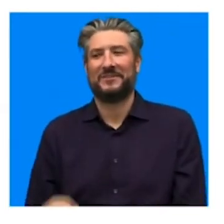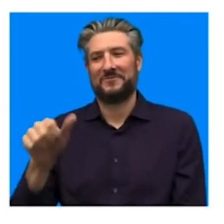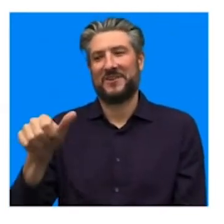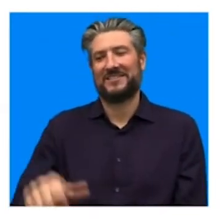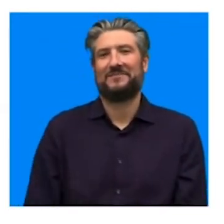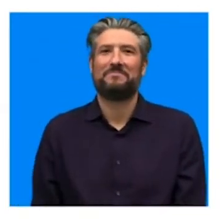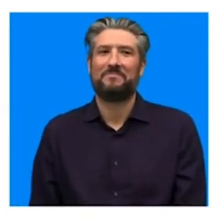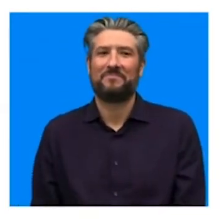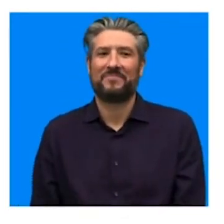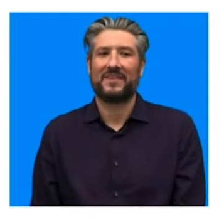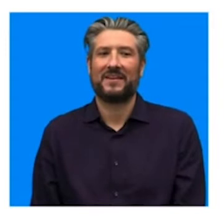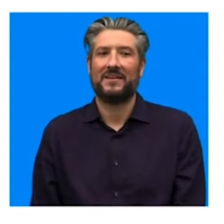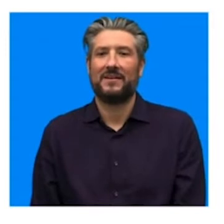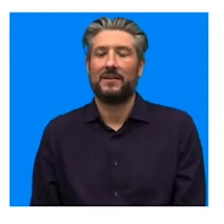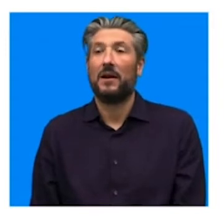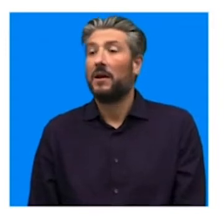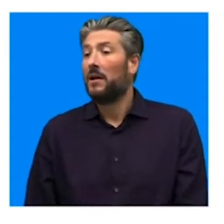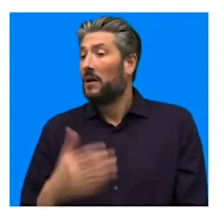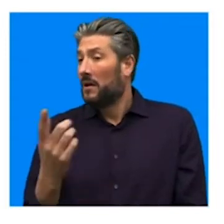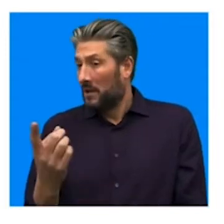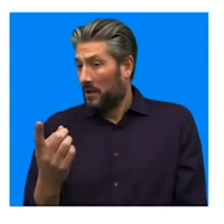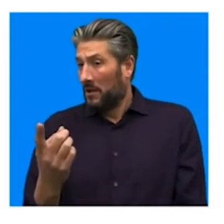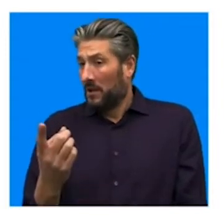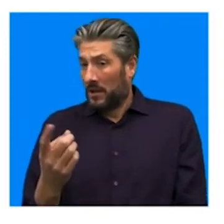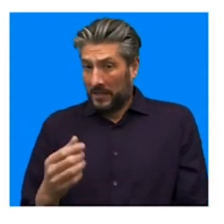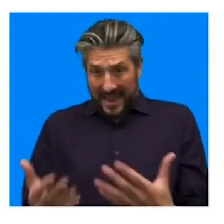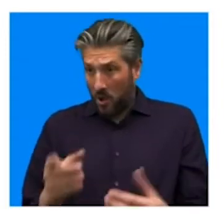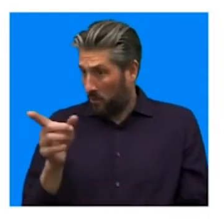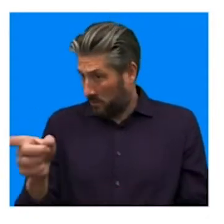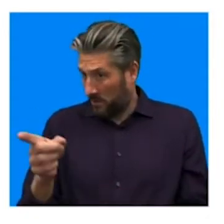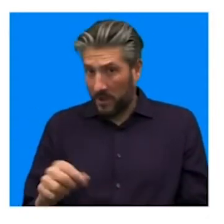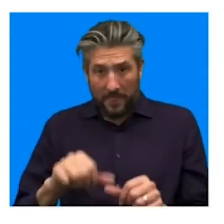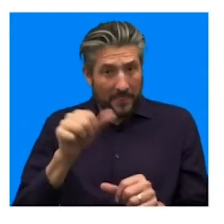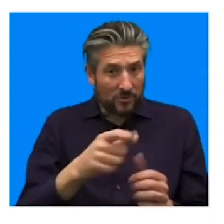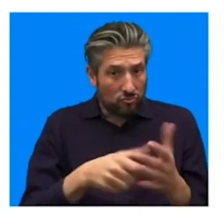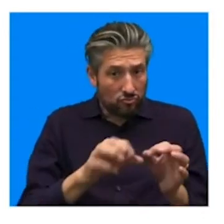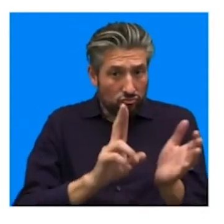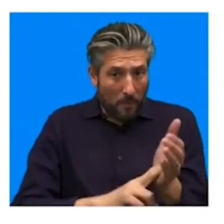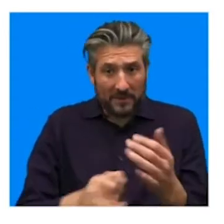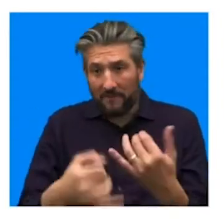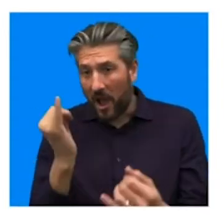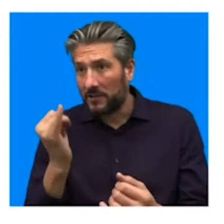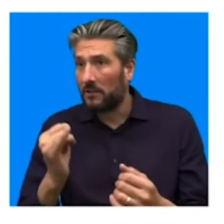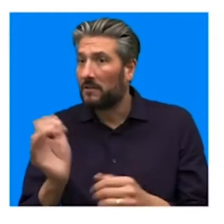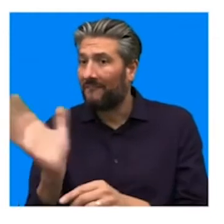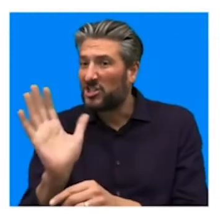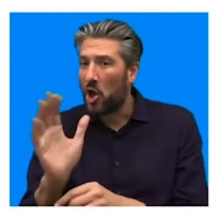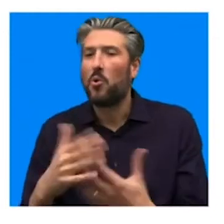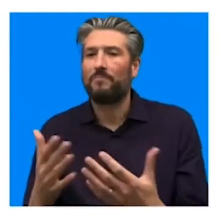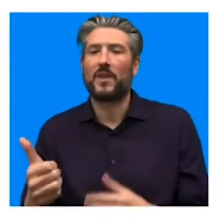Yeah, Jody and Robin, then we'll close it down and see the video. For me, I think we've heard the